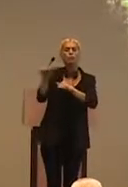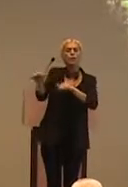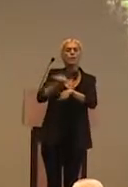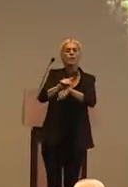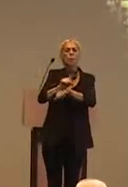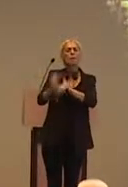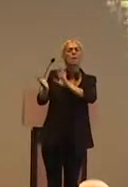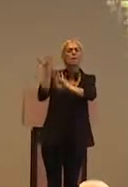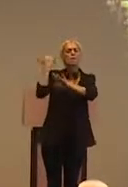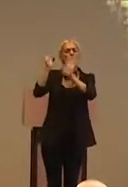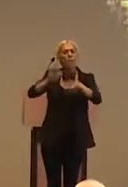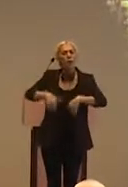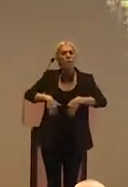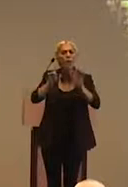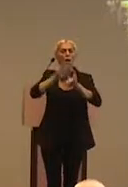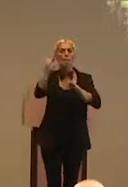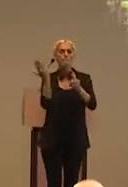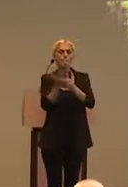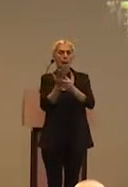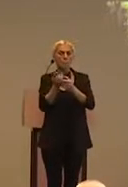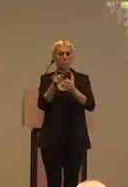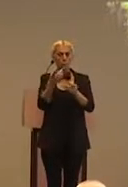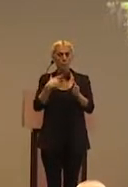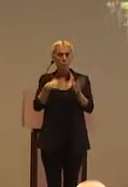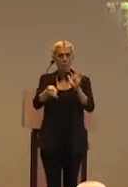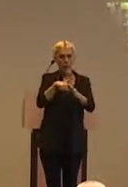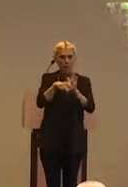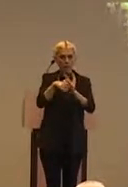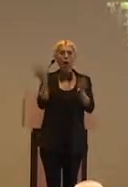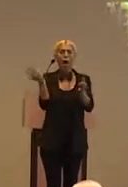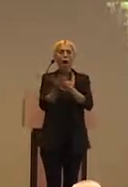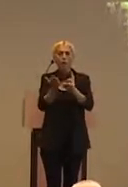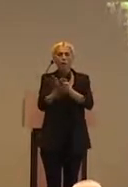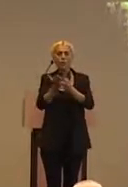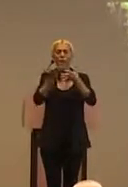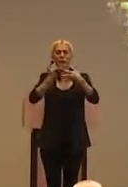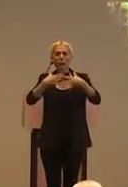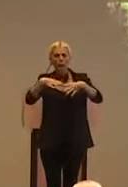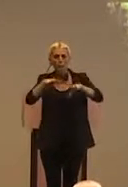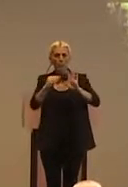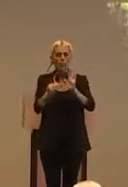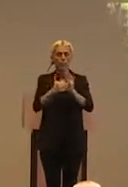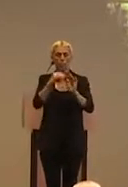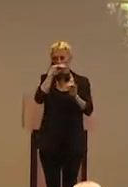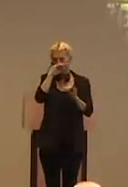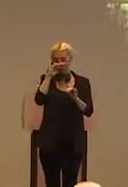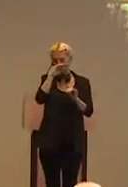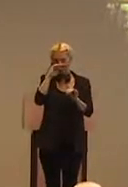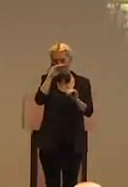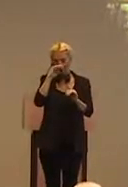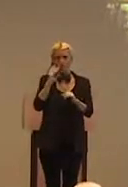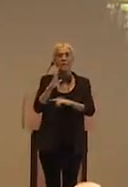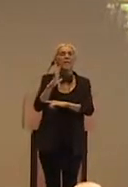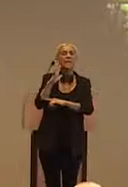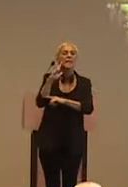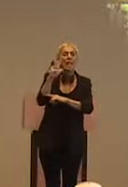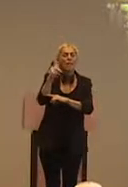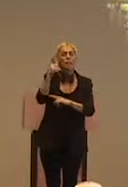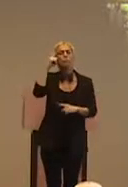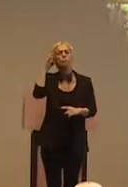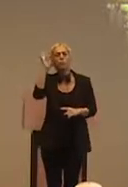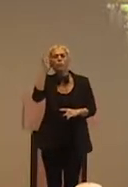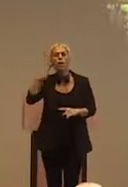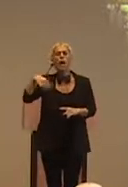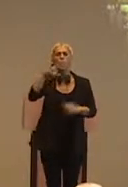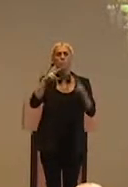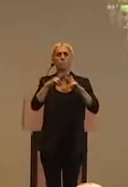was experienced in the city in the near or far past we want to transfer this to the archives so